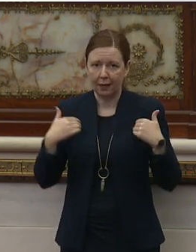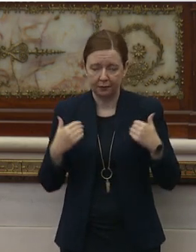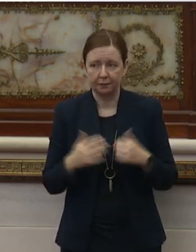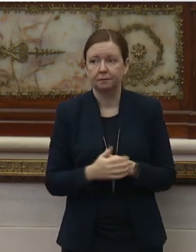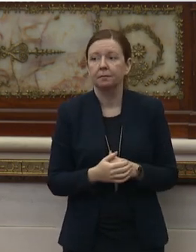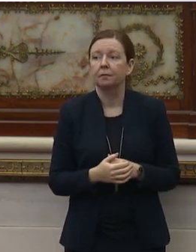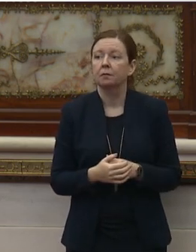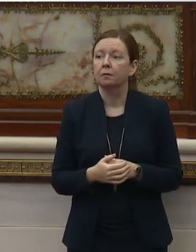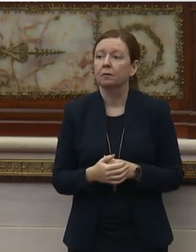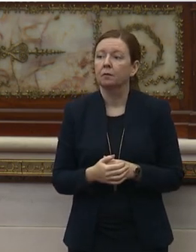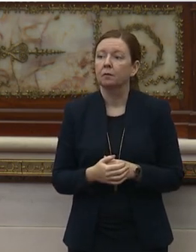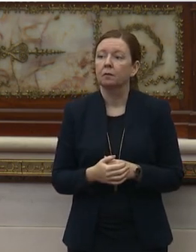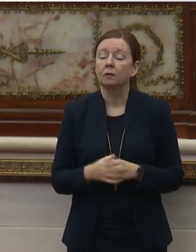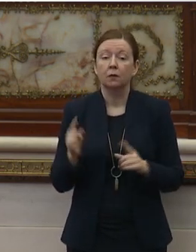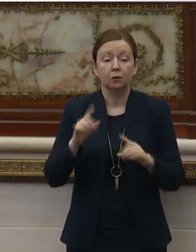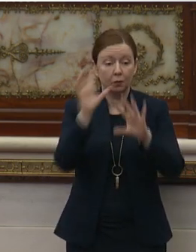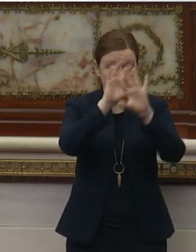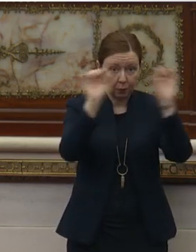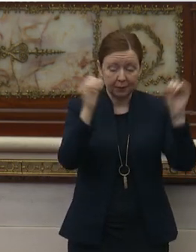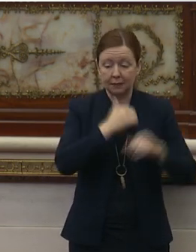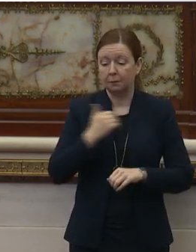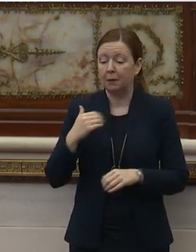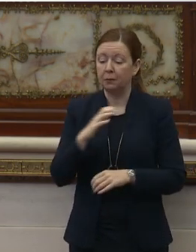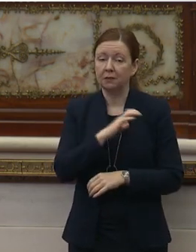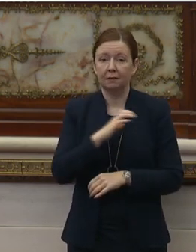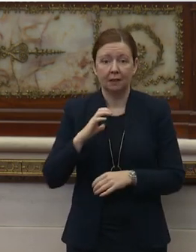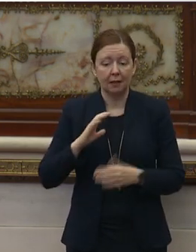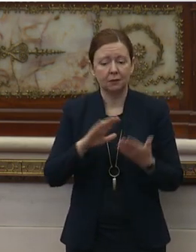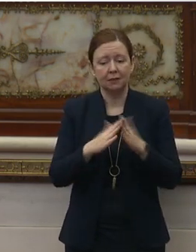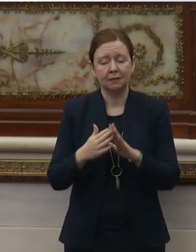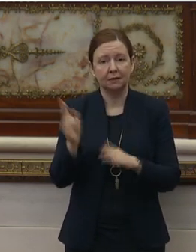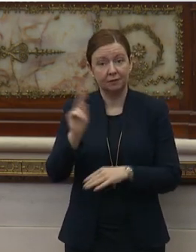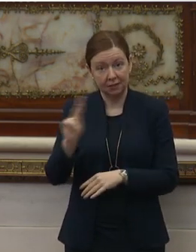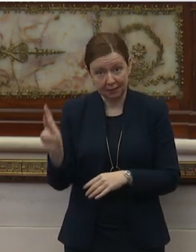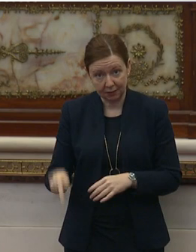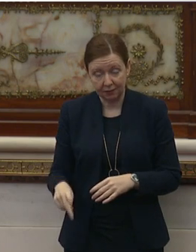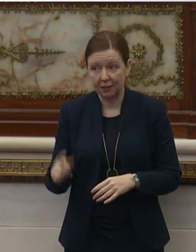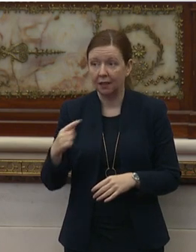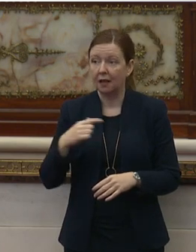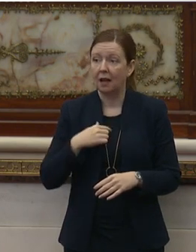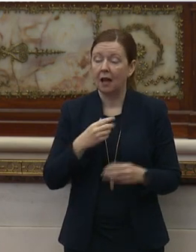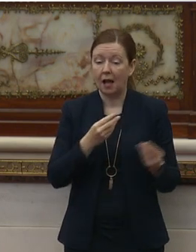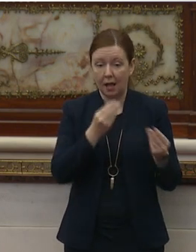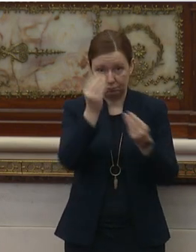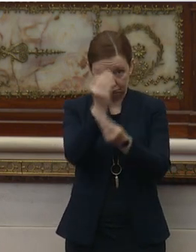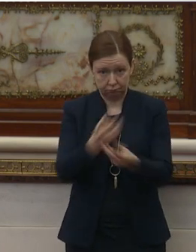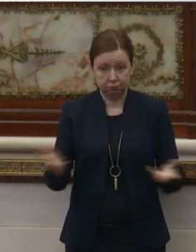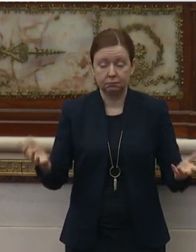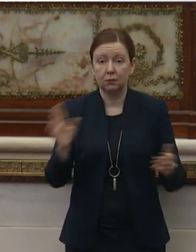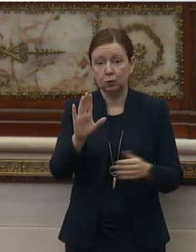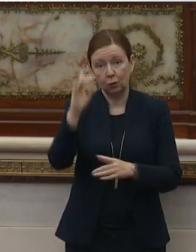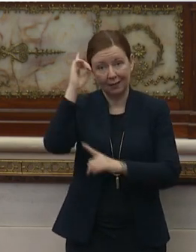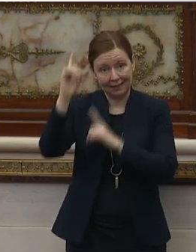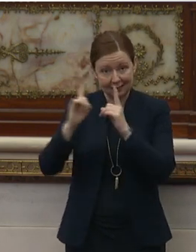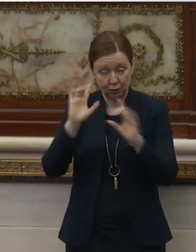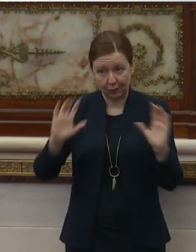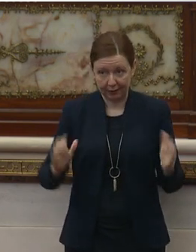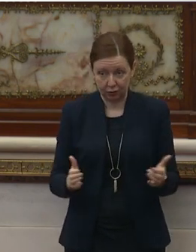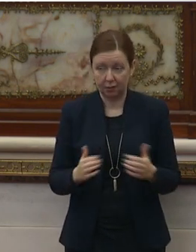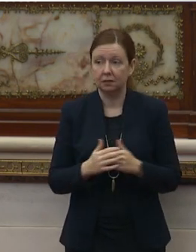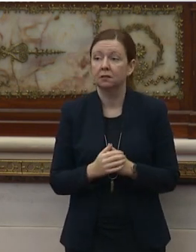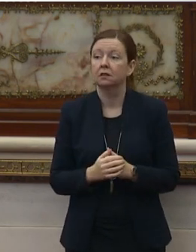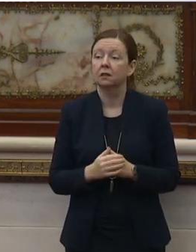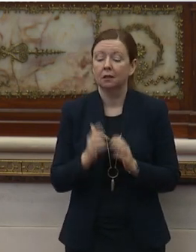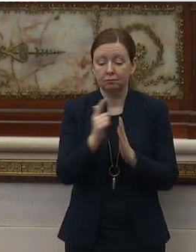possession? To the President and members of the Council of the City of Philadelphia, I am transmitting herewith for the consideration of your honorable body